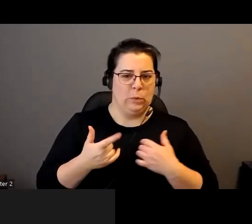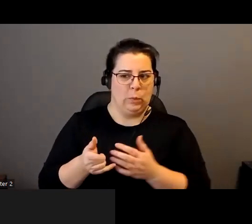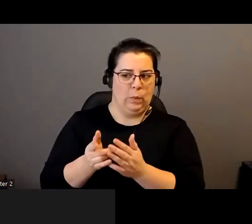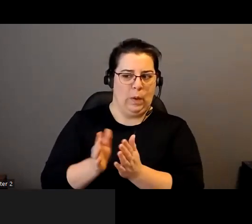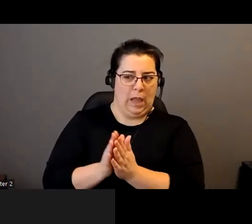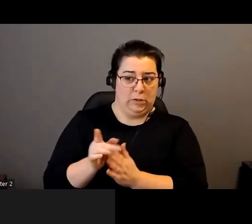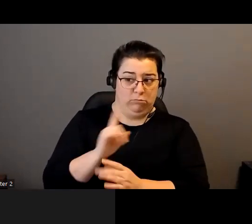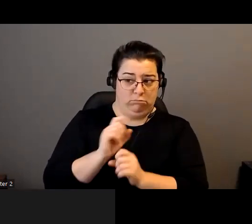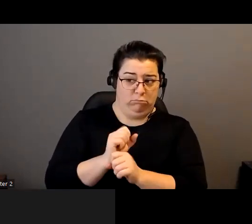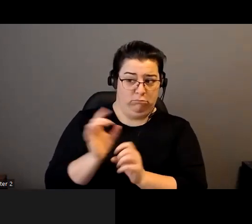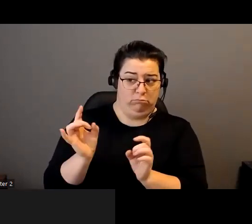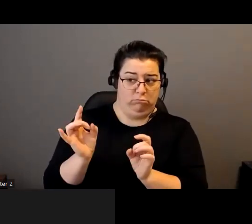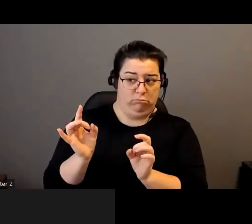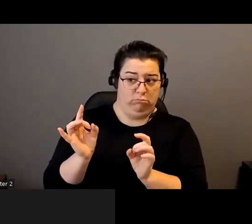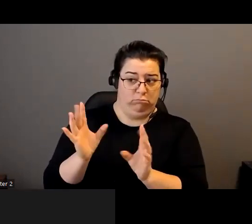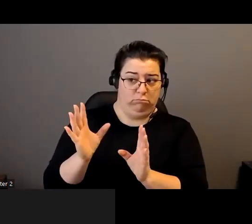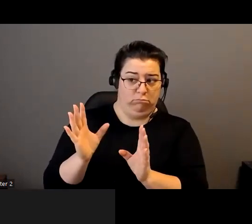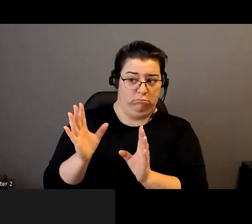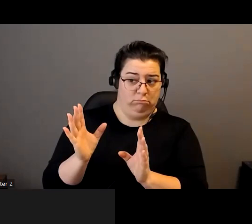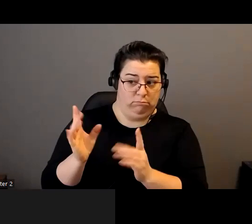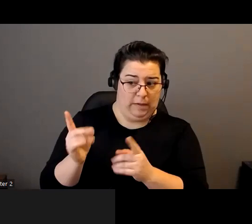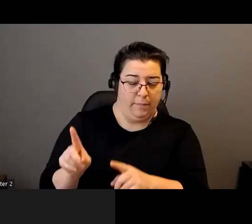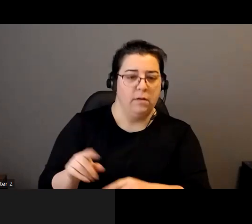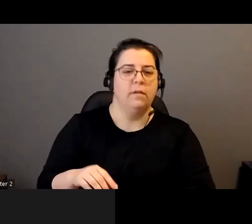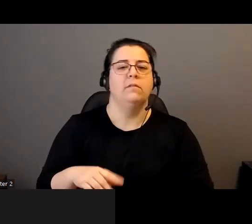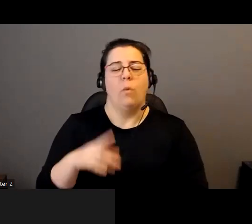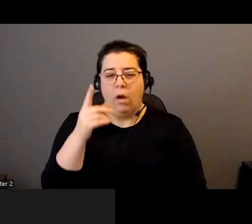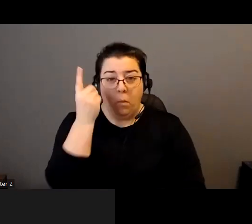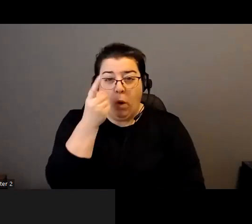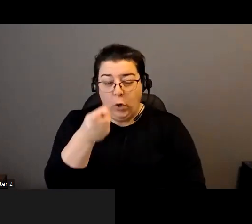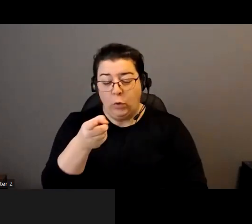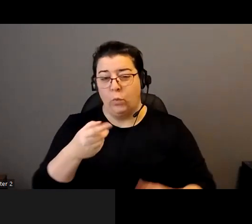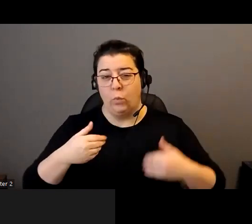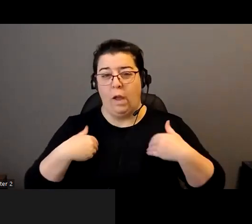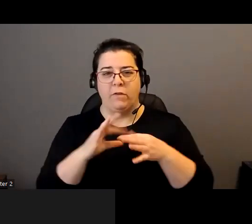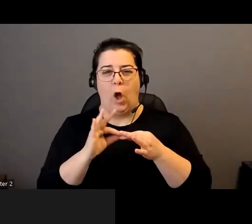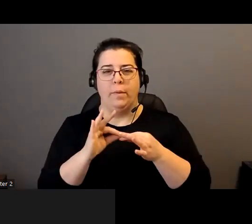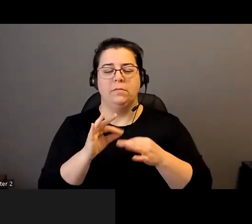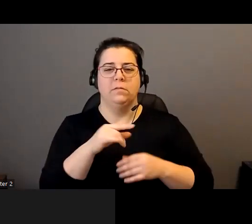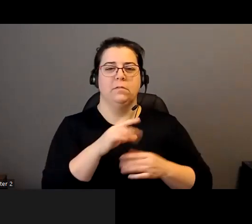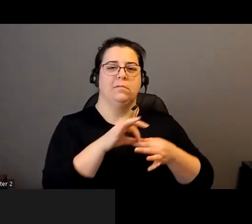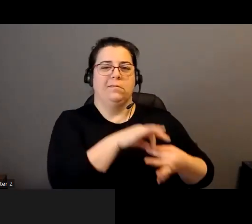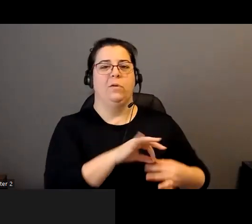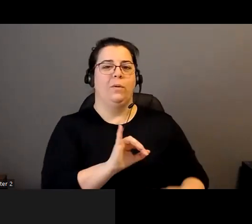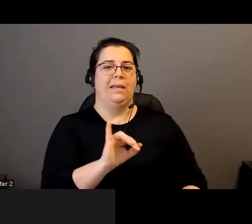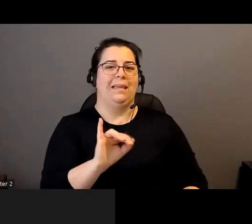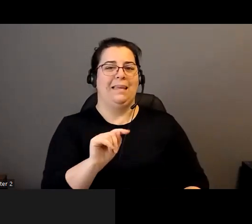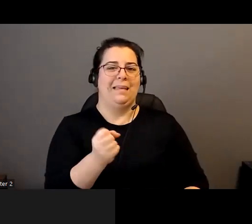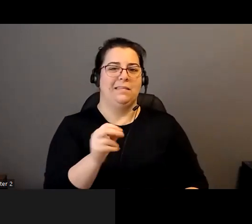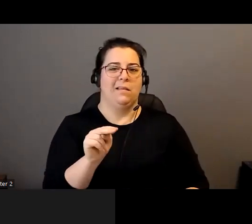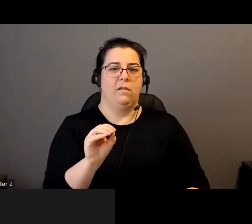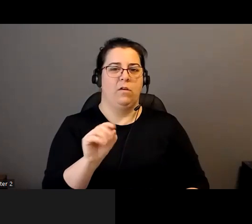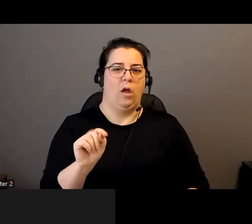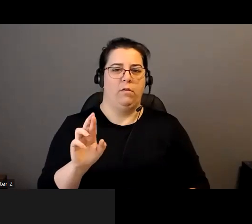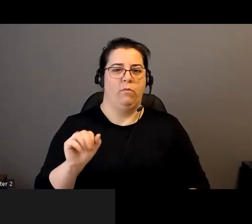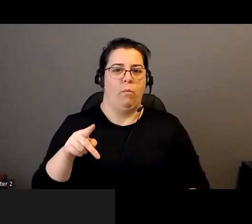deeper. But if you have any comments just based on, I know the work that you're doing with the It's Not Right program, and I've put the website up for people to access